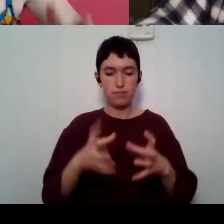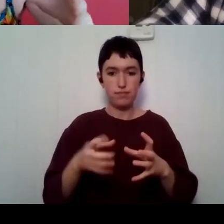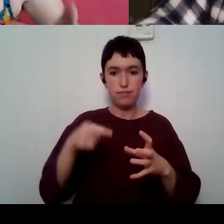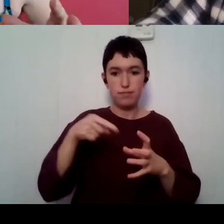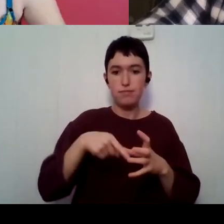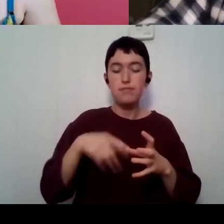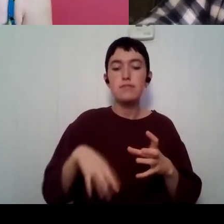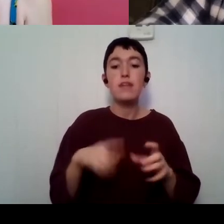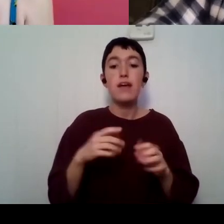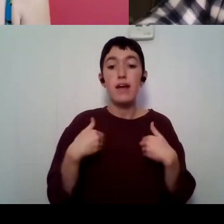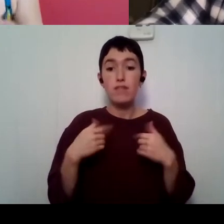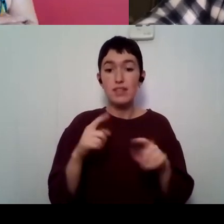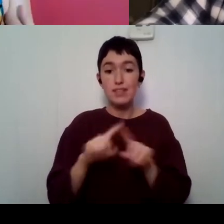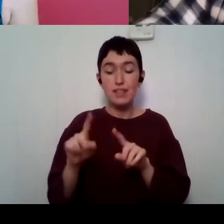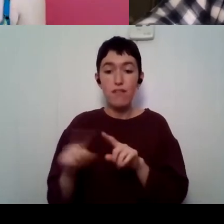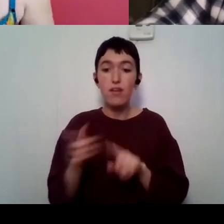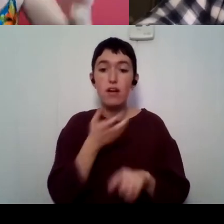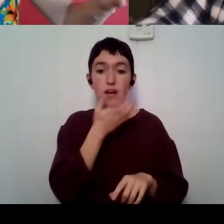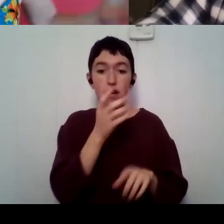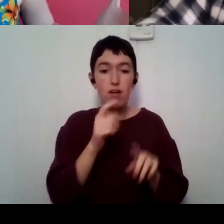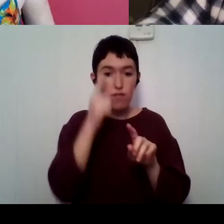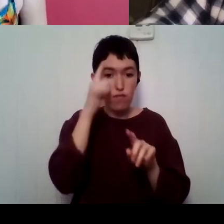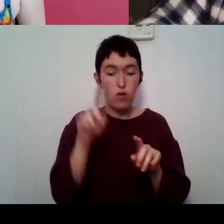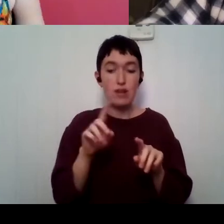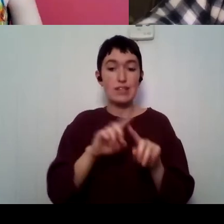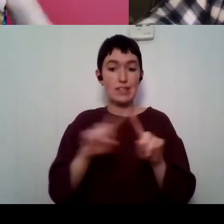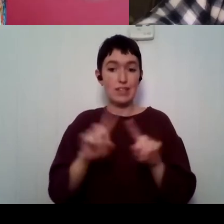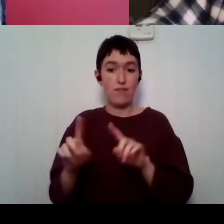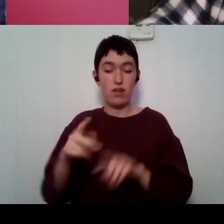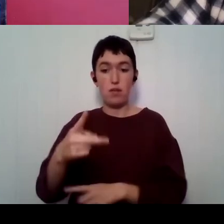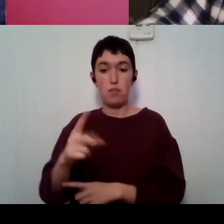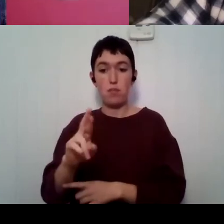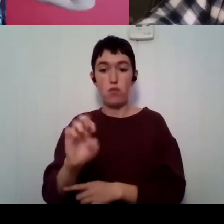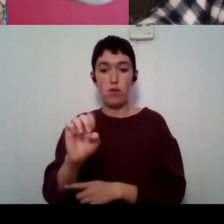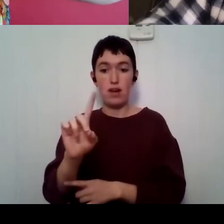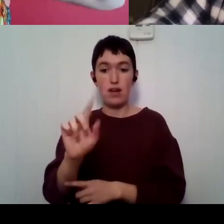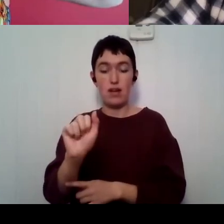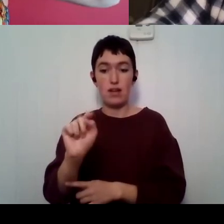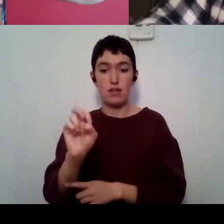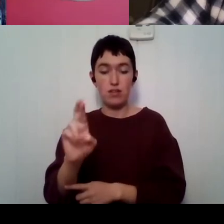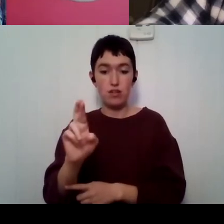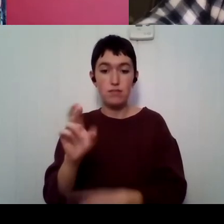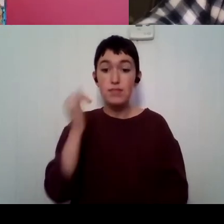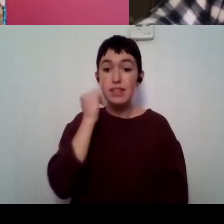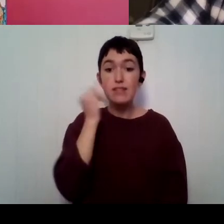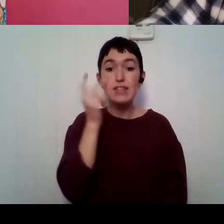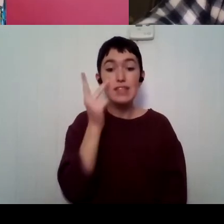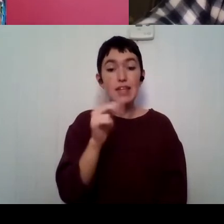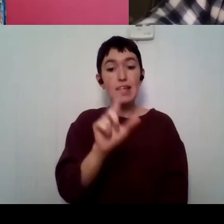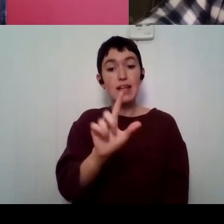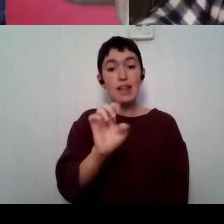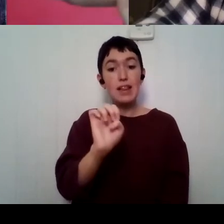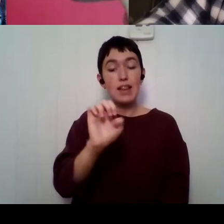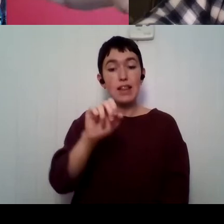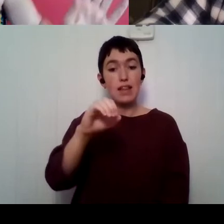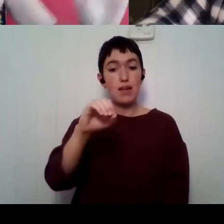different predators. So for instance, if they do the alarm call for the leopard, they go up. If they do the alarm call for the bird of prey, they